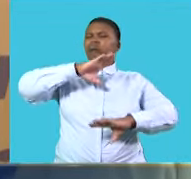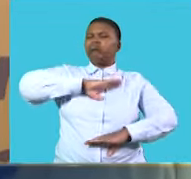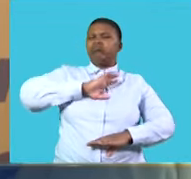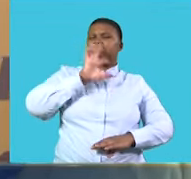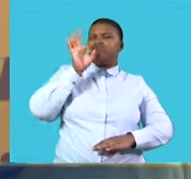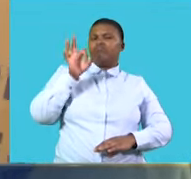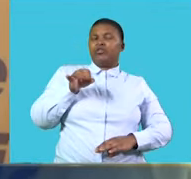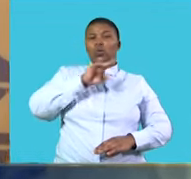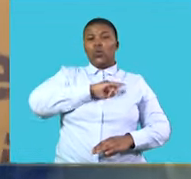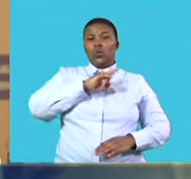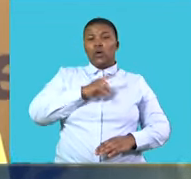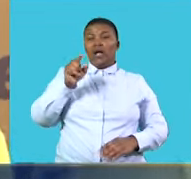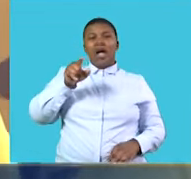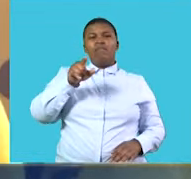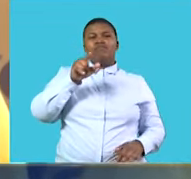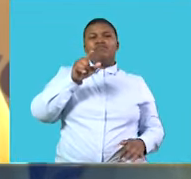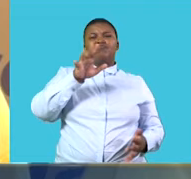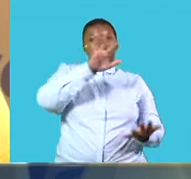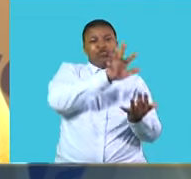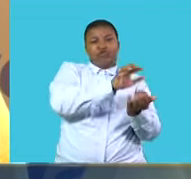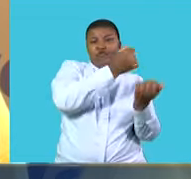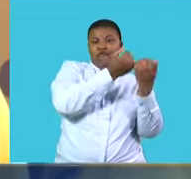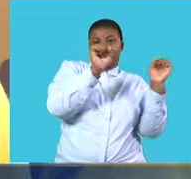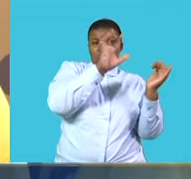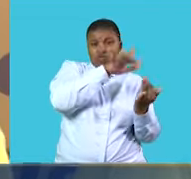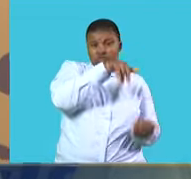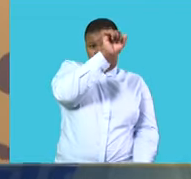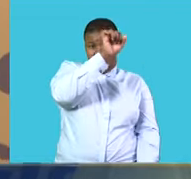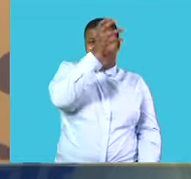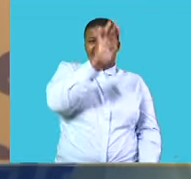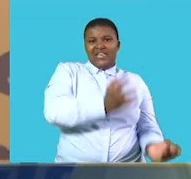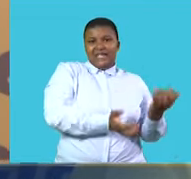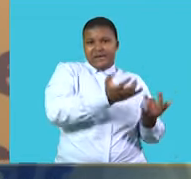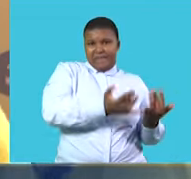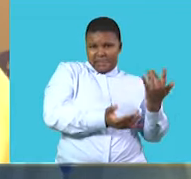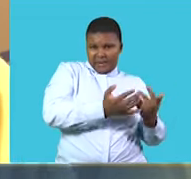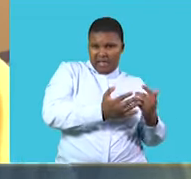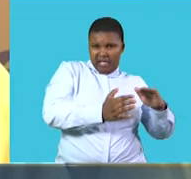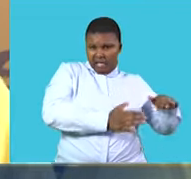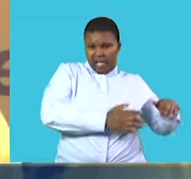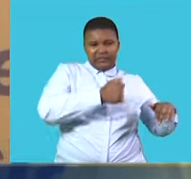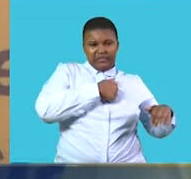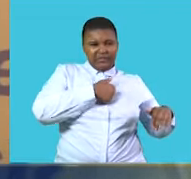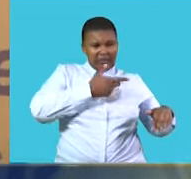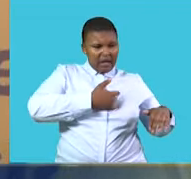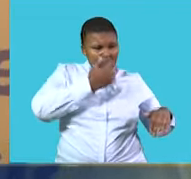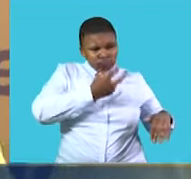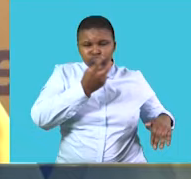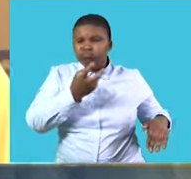because the Freedom Charter was banned earlier than that. And we had to find it way